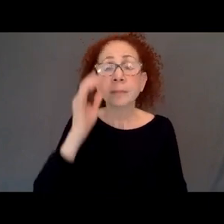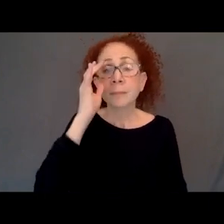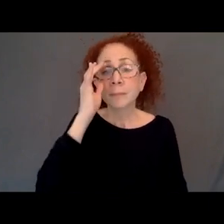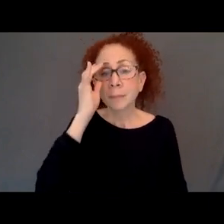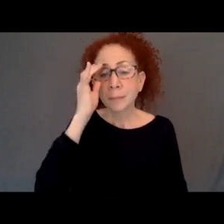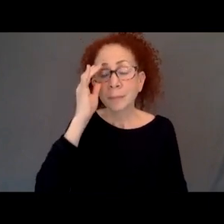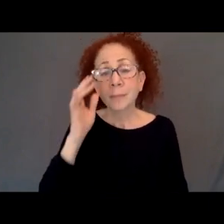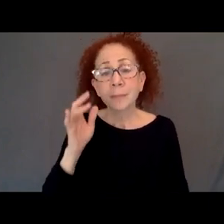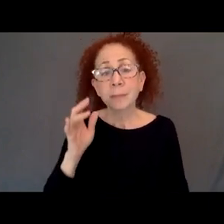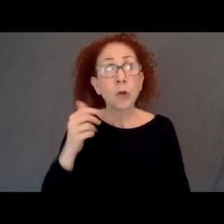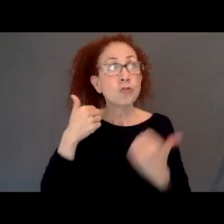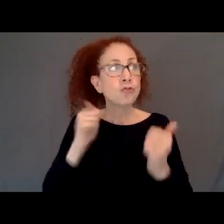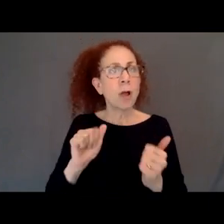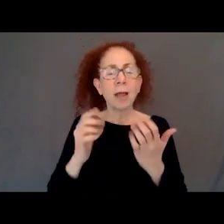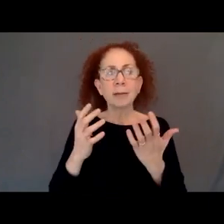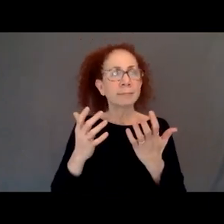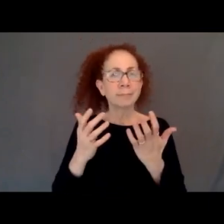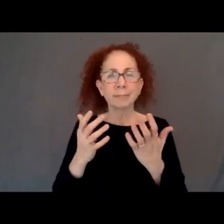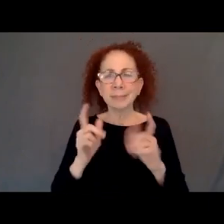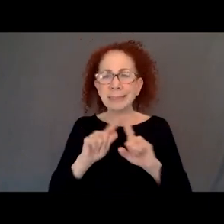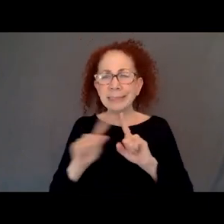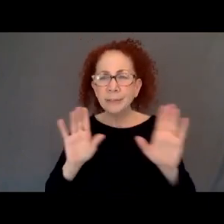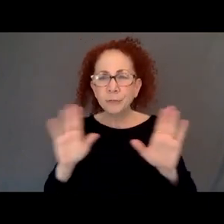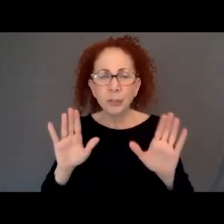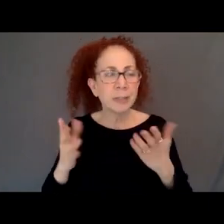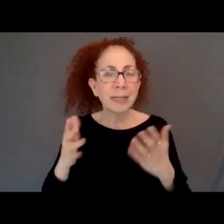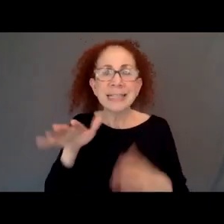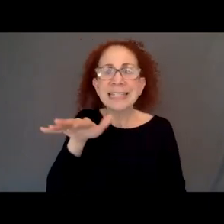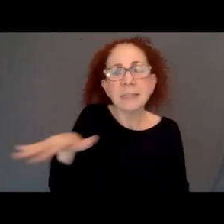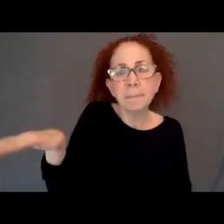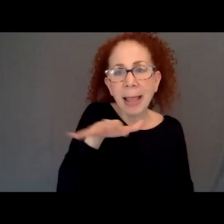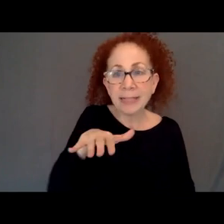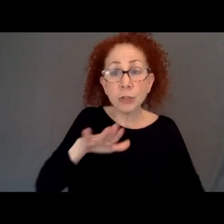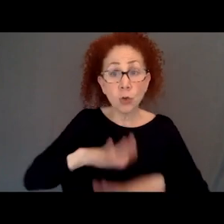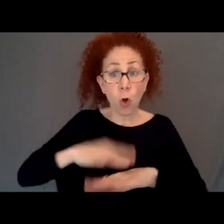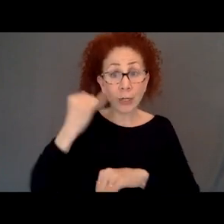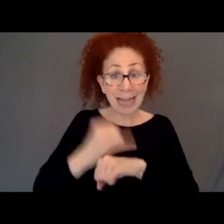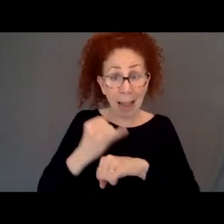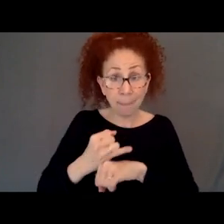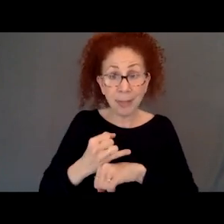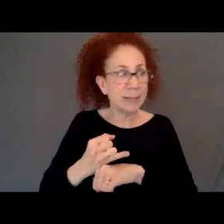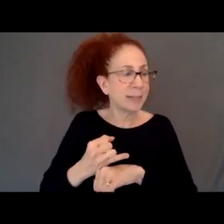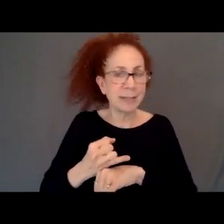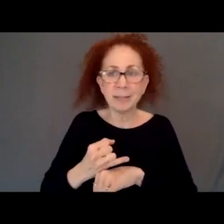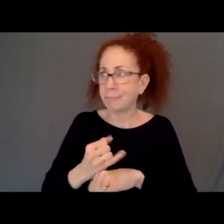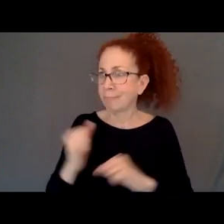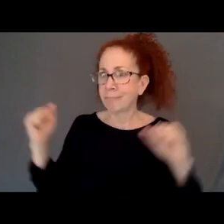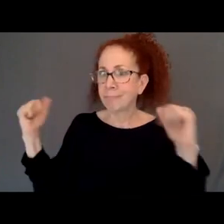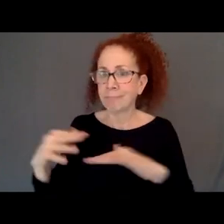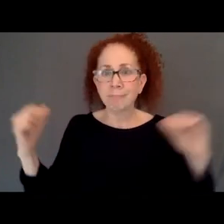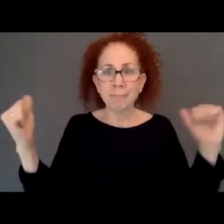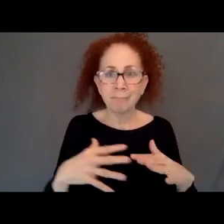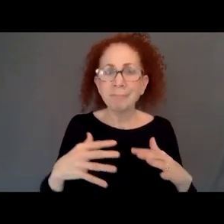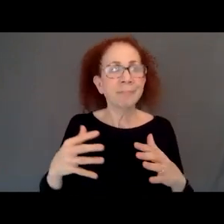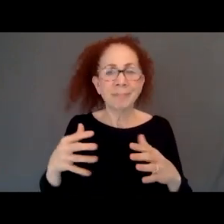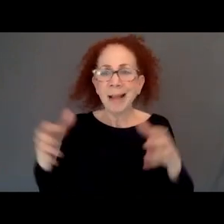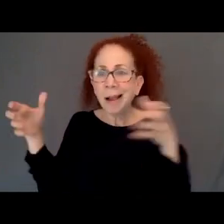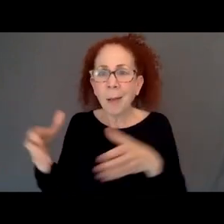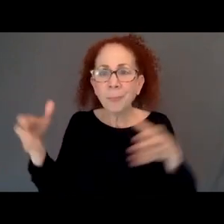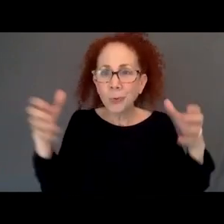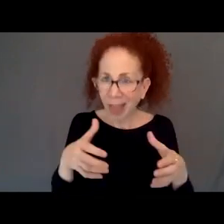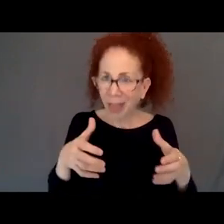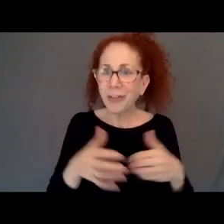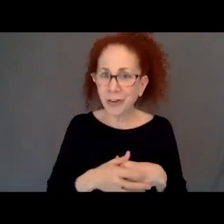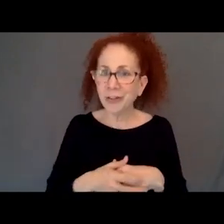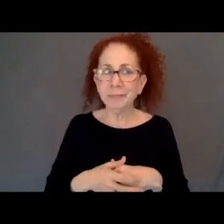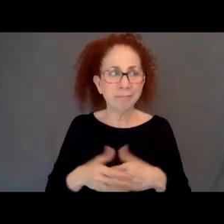Trying to also coordinate different kinds of spaces on campus where people can come together and